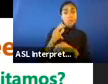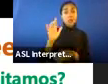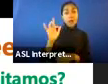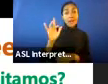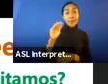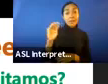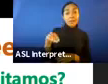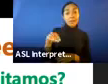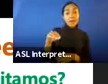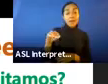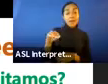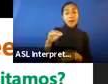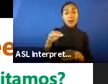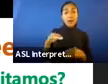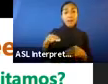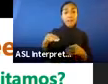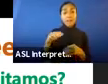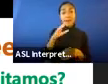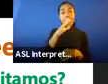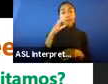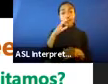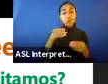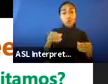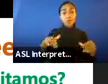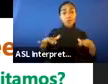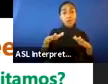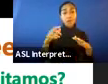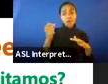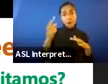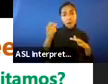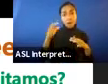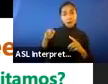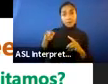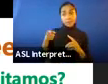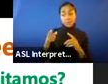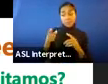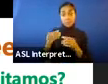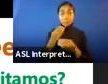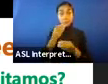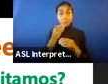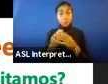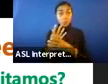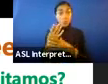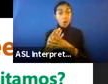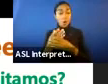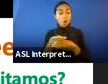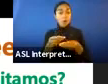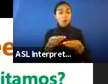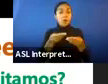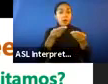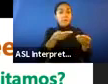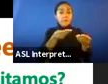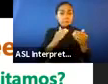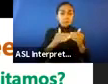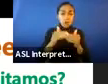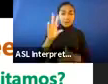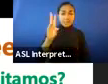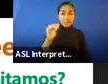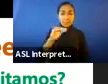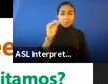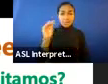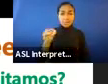they grow food that nourishes more than 70% of the world population. How do we amplify this